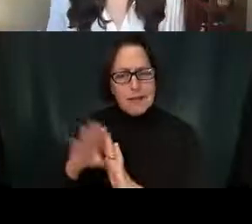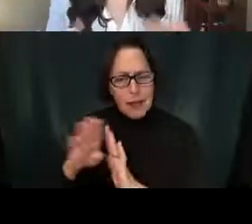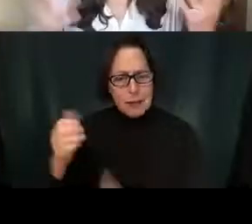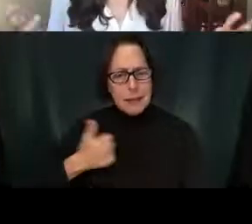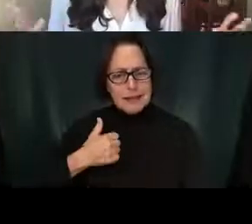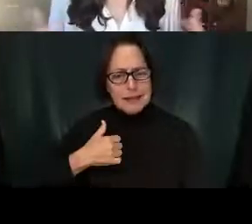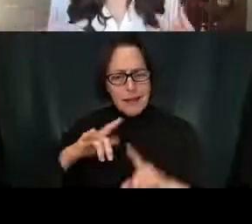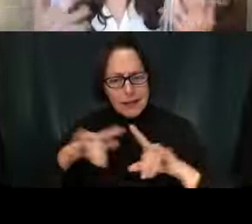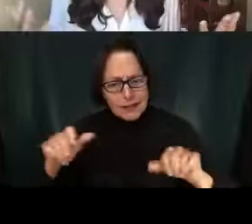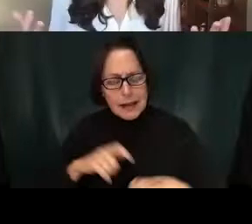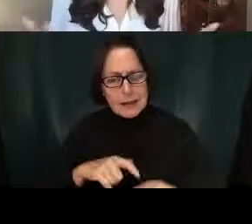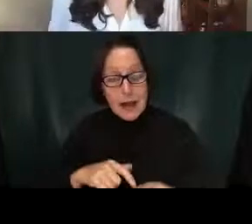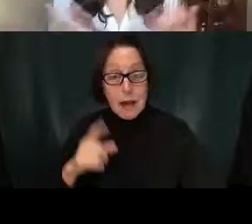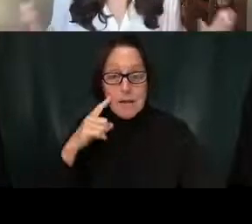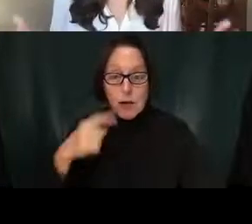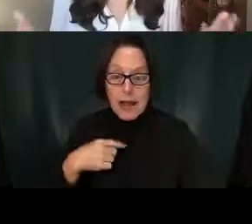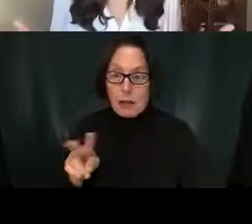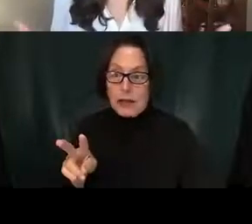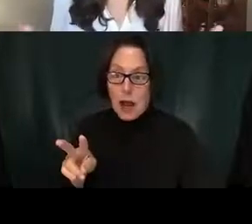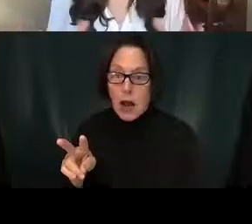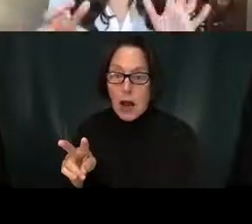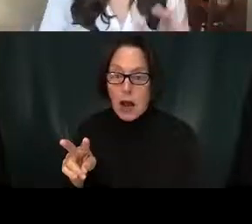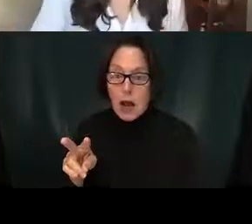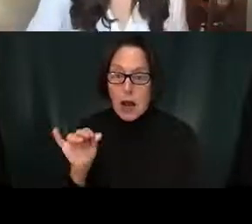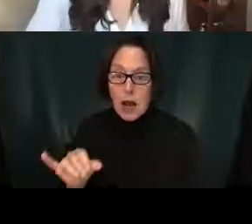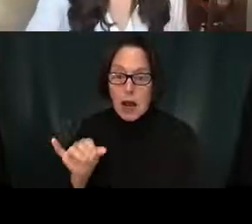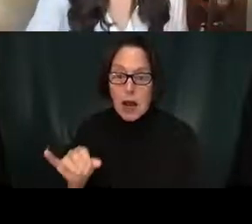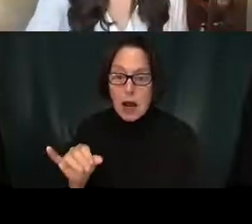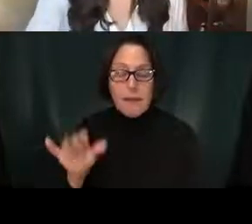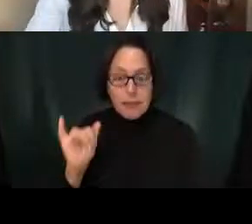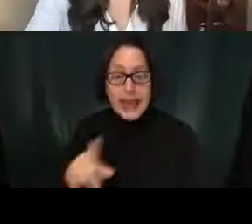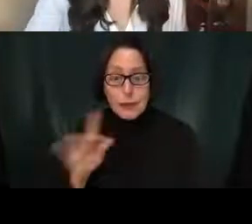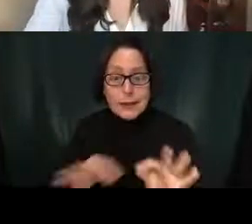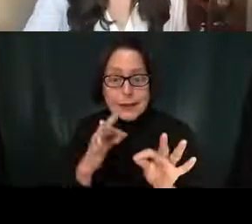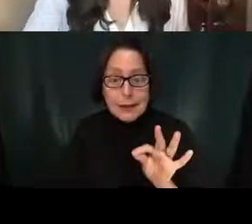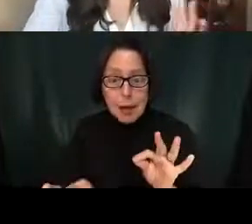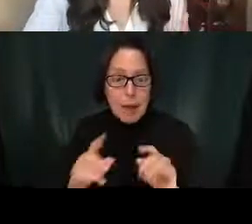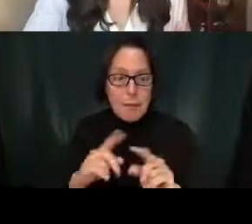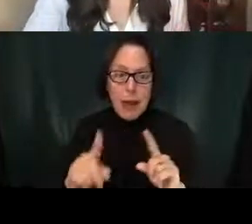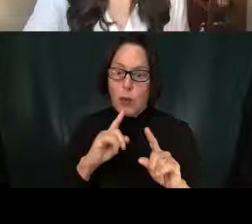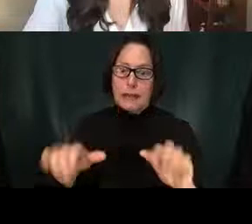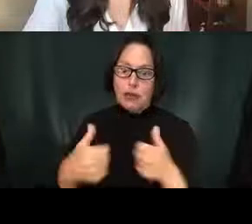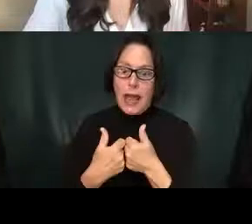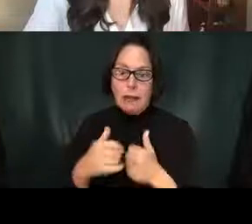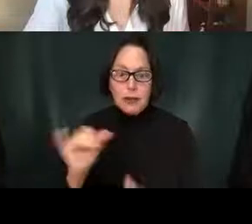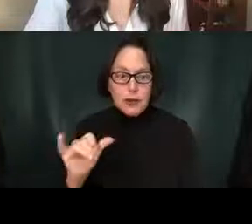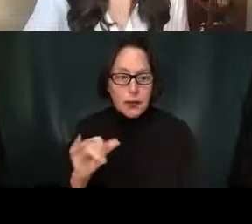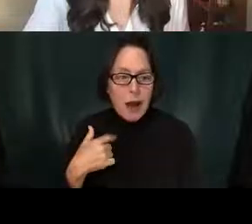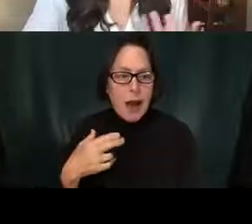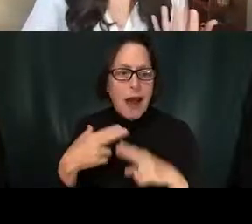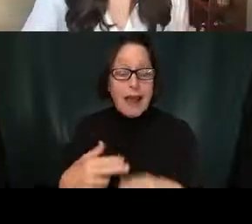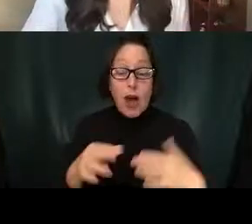time. And to me, I had this aha moment. I'm like, that's so simple and yet so challenging for us. So I call this the leading to learn